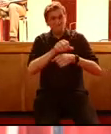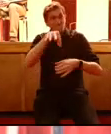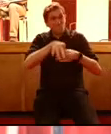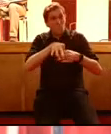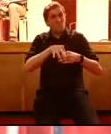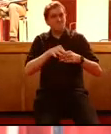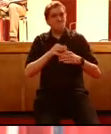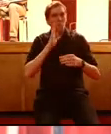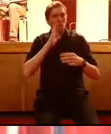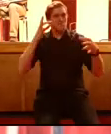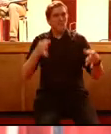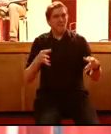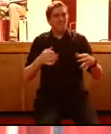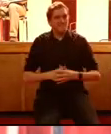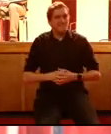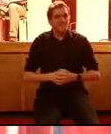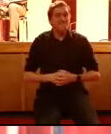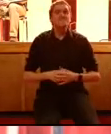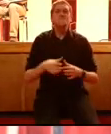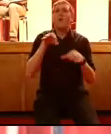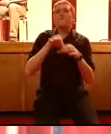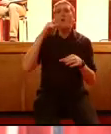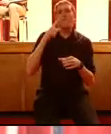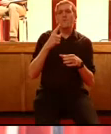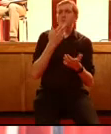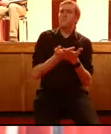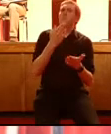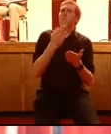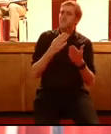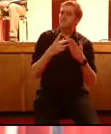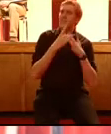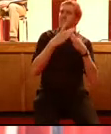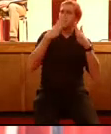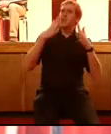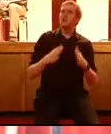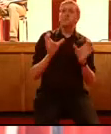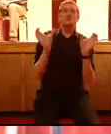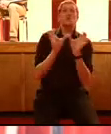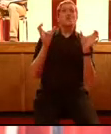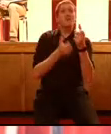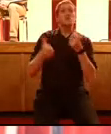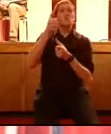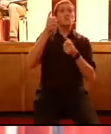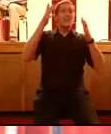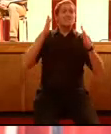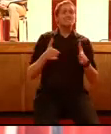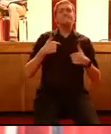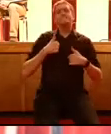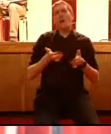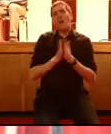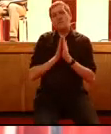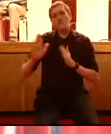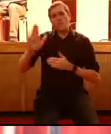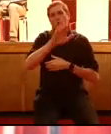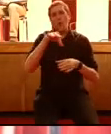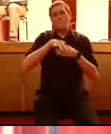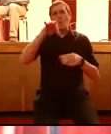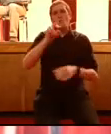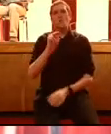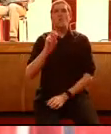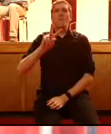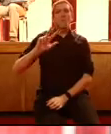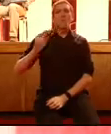to reelect a proven, effective leader who is a certified school superintendent. I ask for your vote on November 3rd. Thank you.